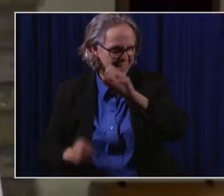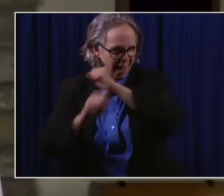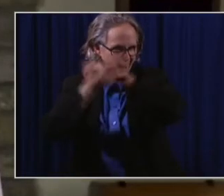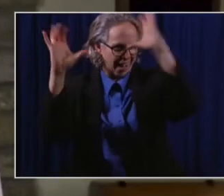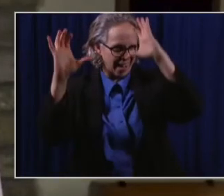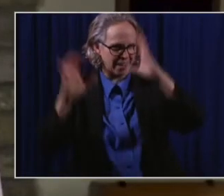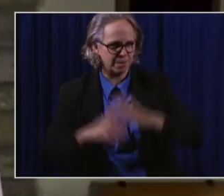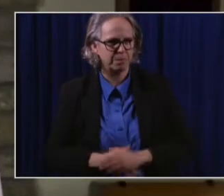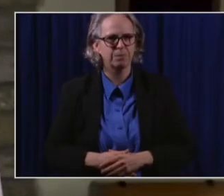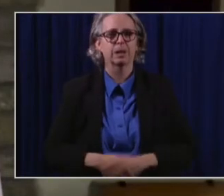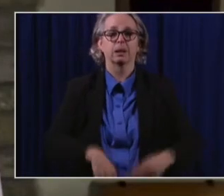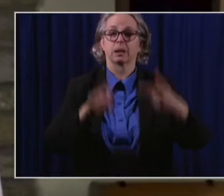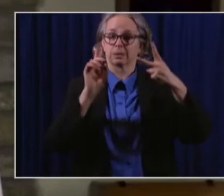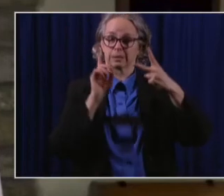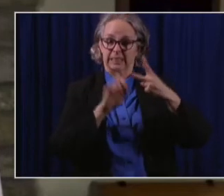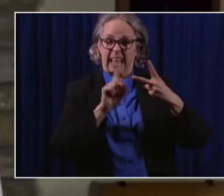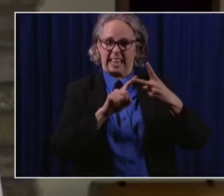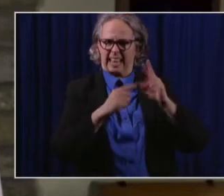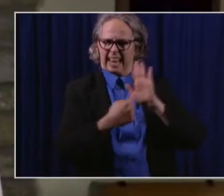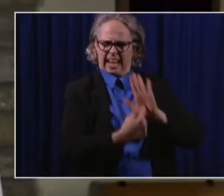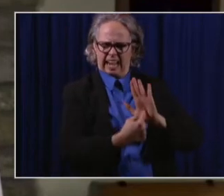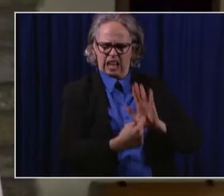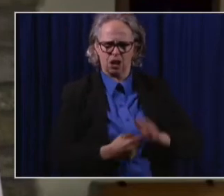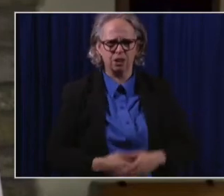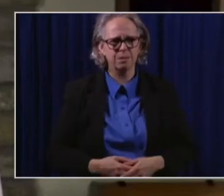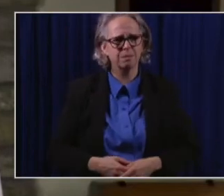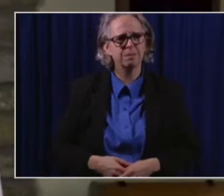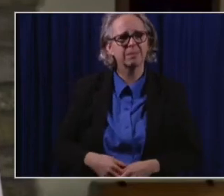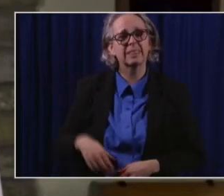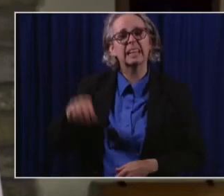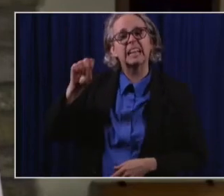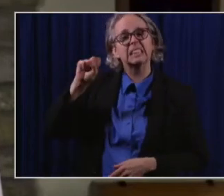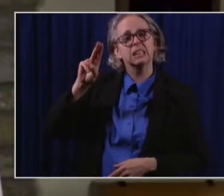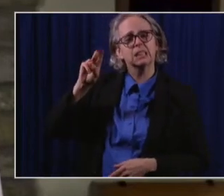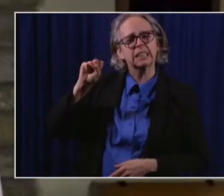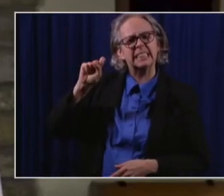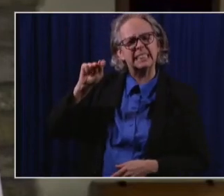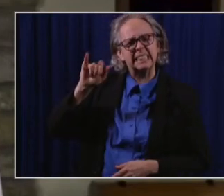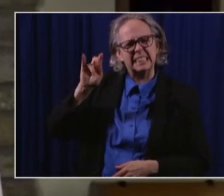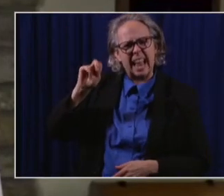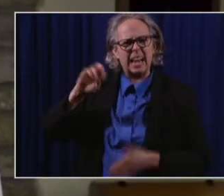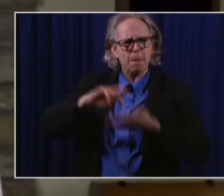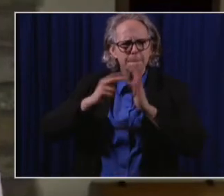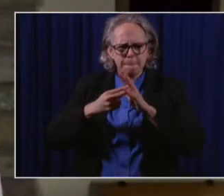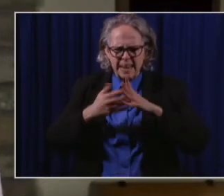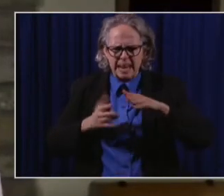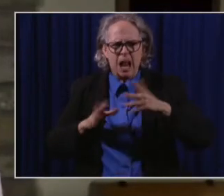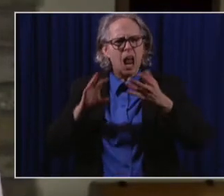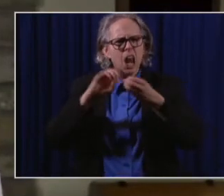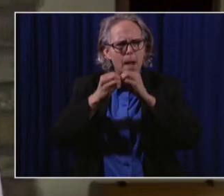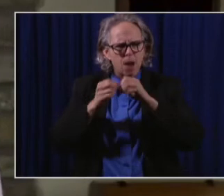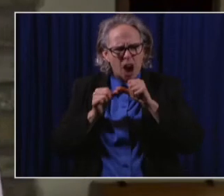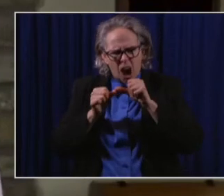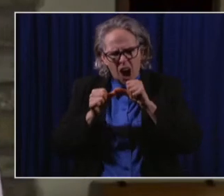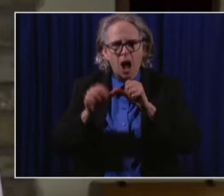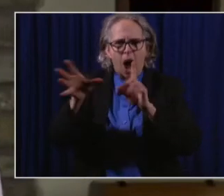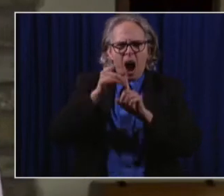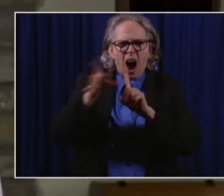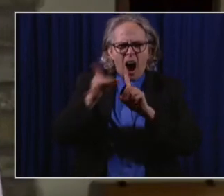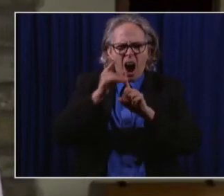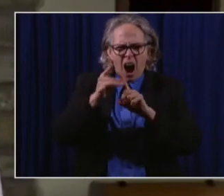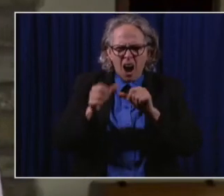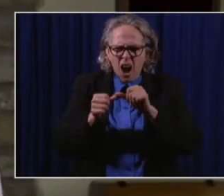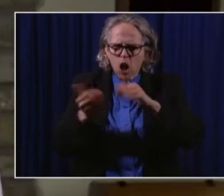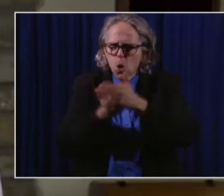sustained increase in new cases. This is an indicator. This is an early warning sign. This is flagged if there is